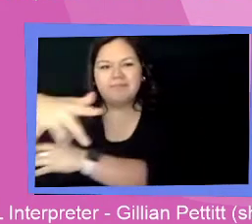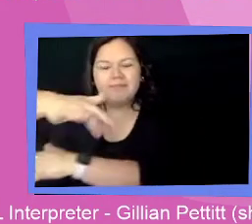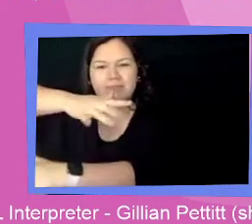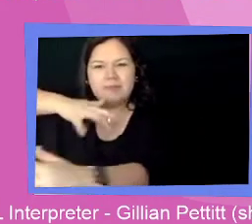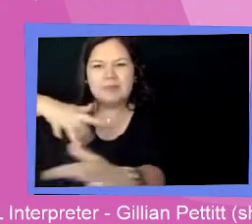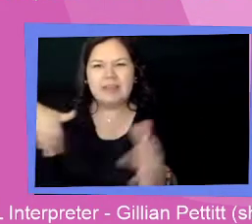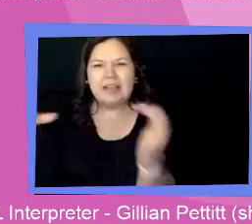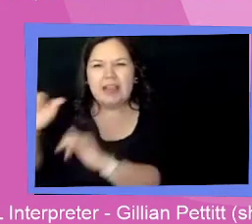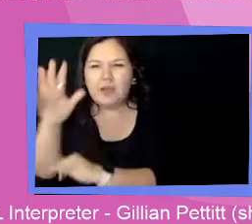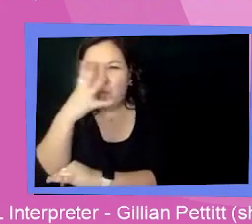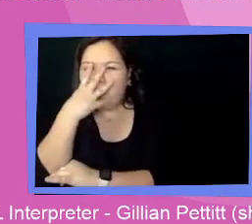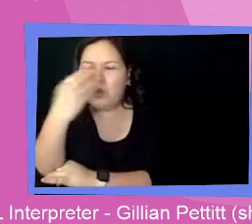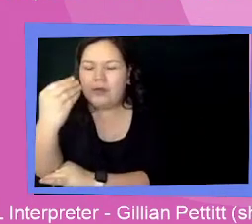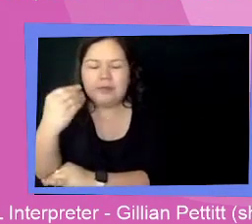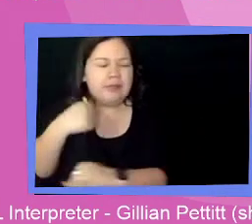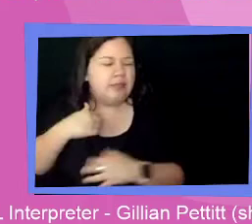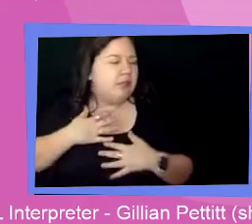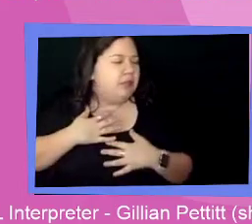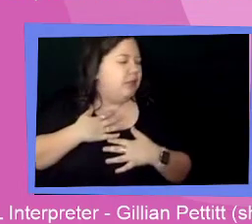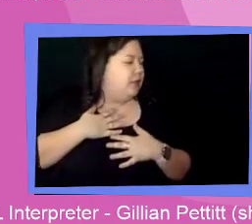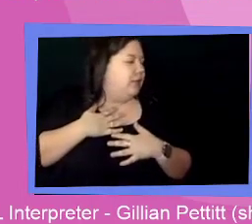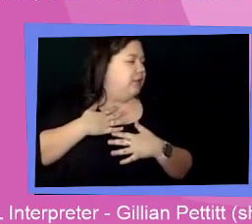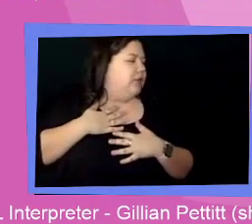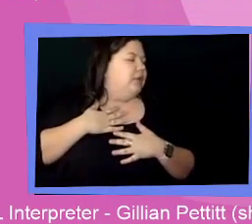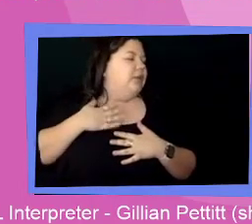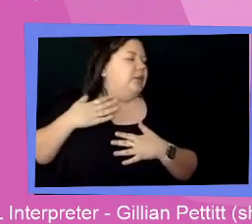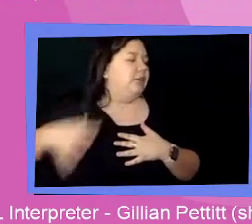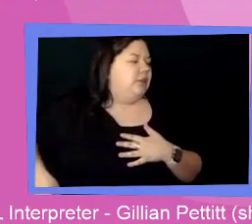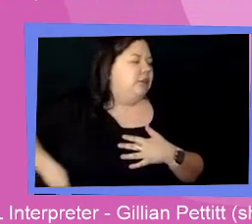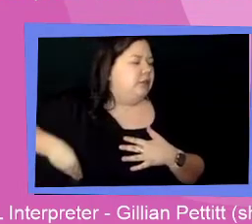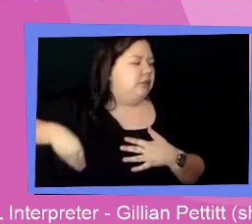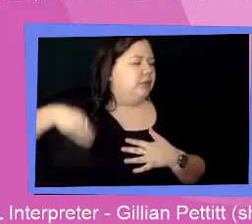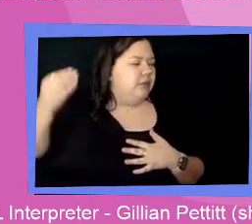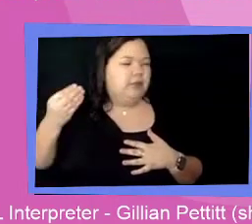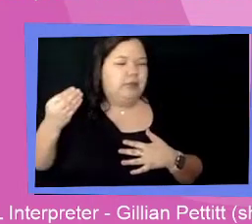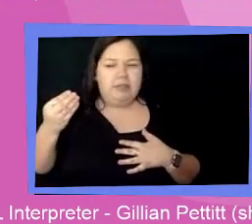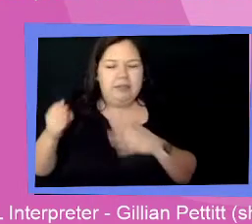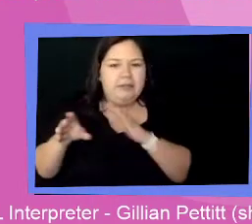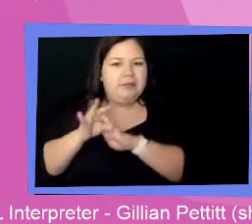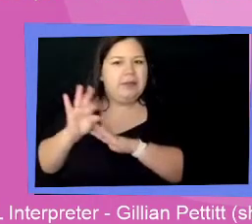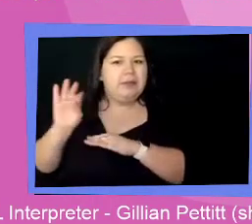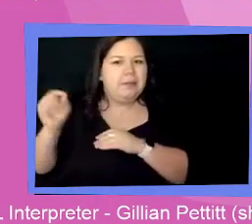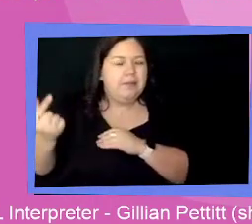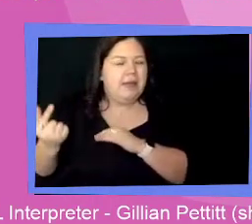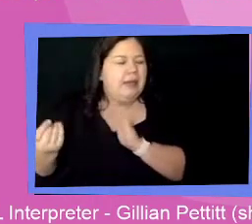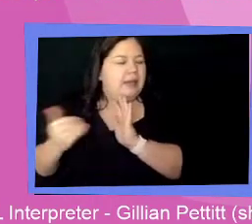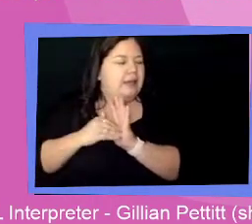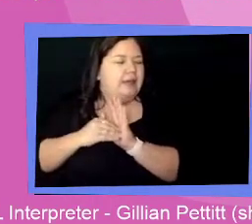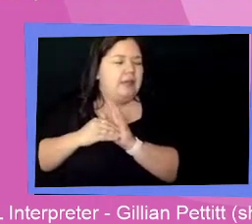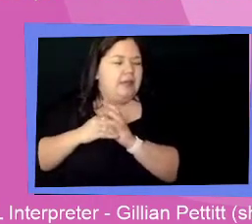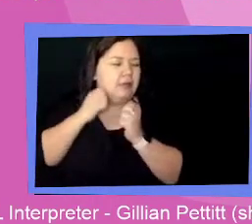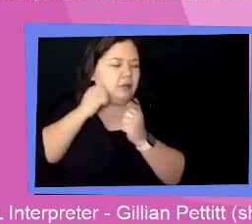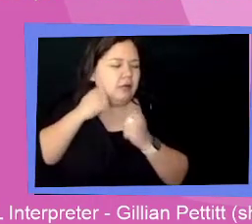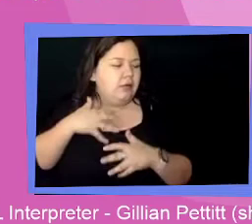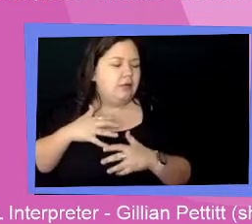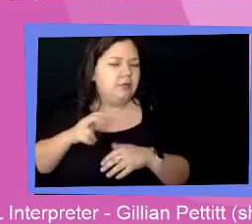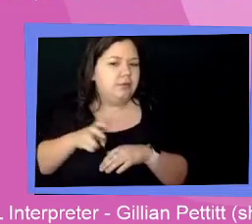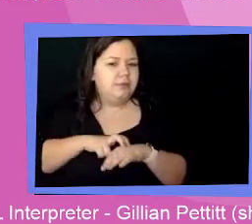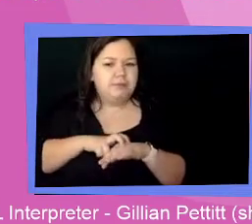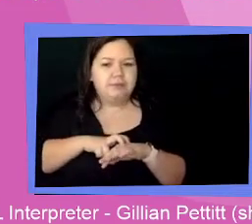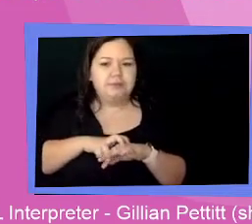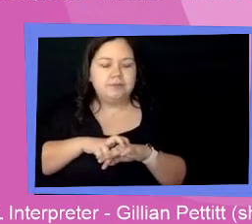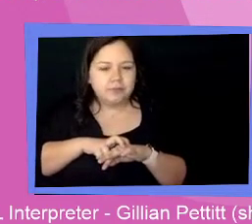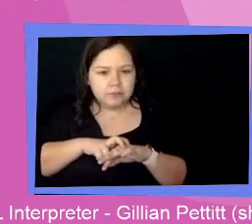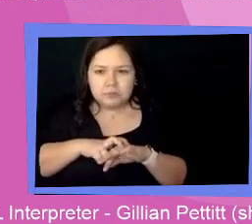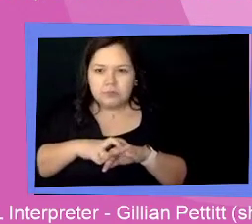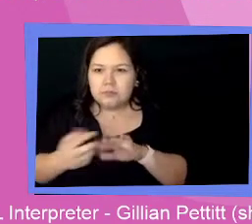I shudder. My hands squeeze the baggy, sweaty and slippery in my palm. Again,